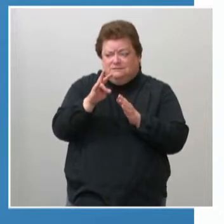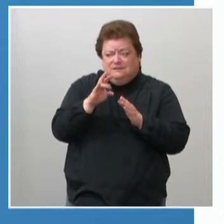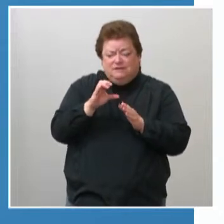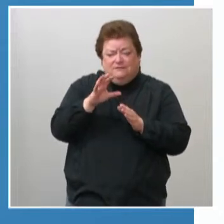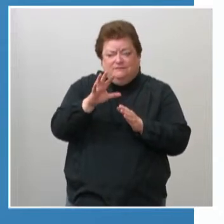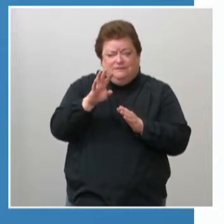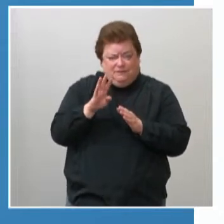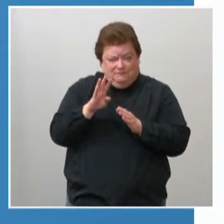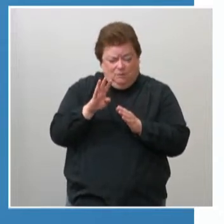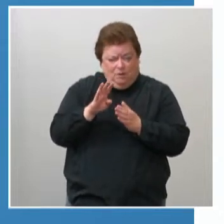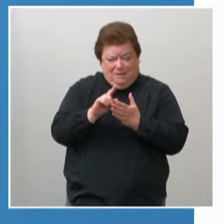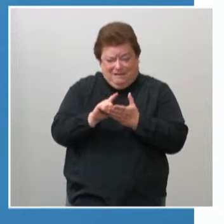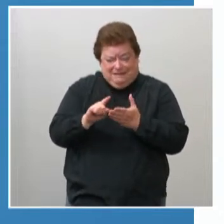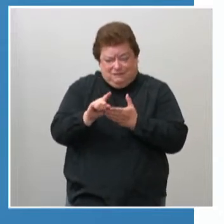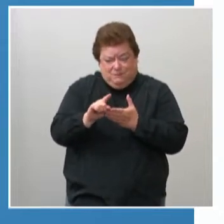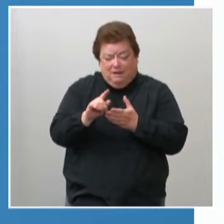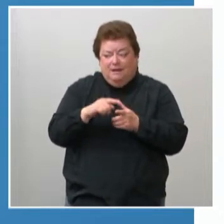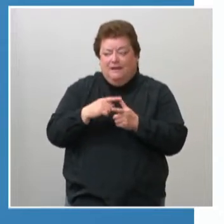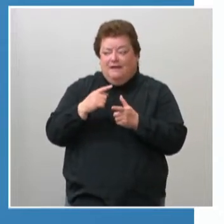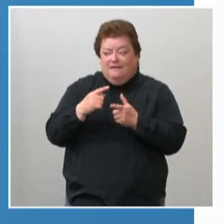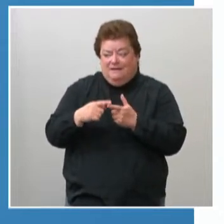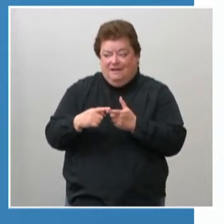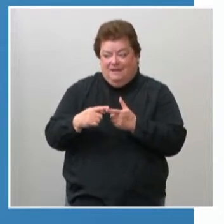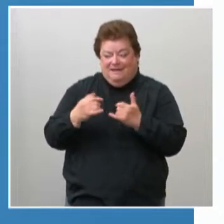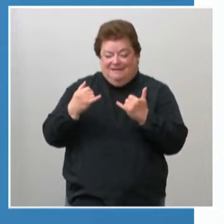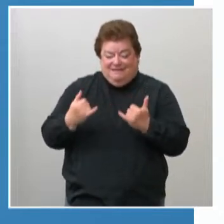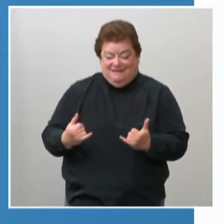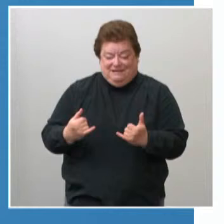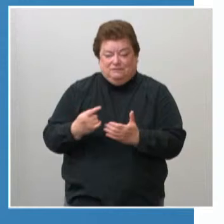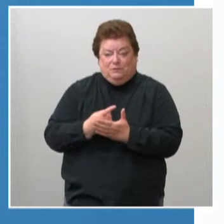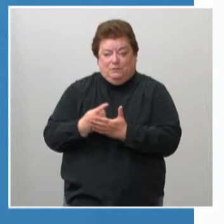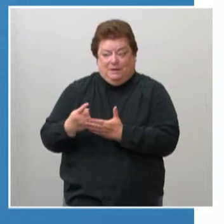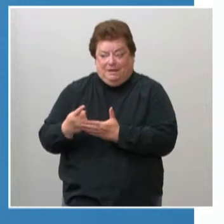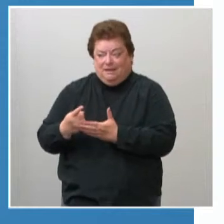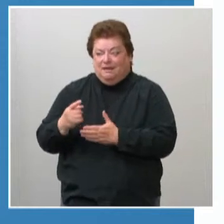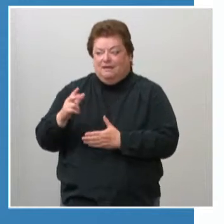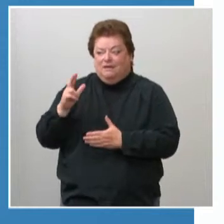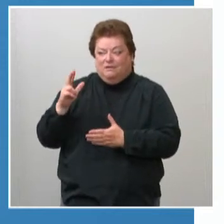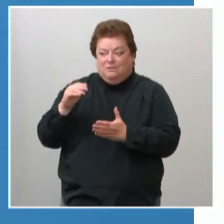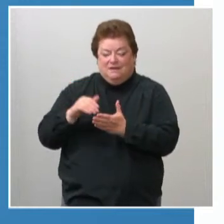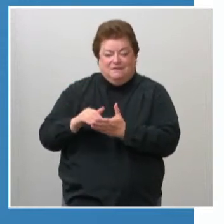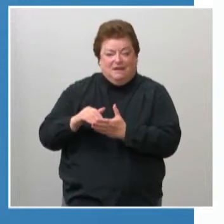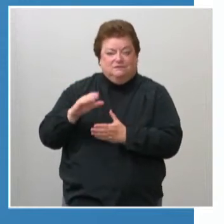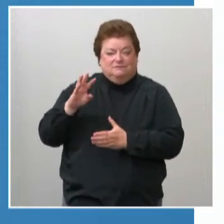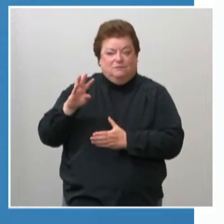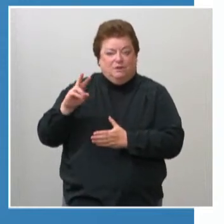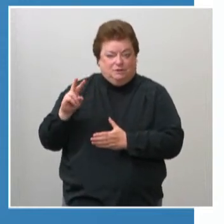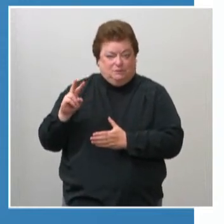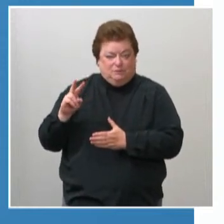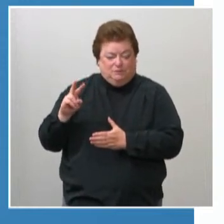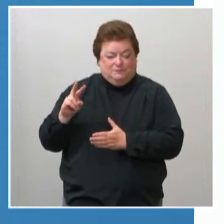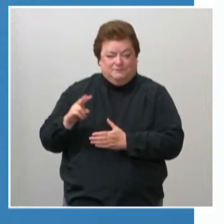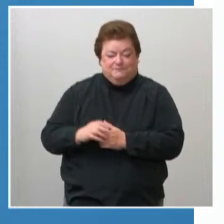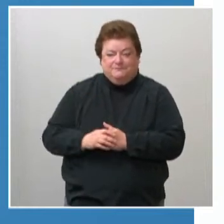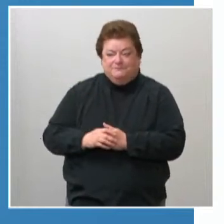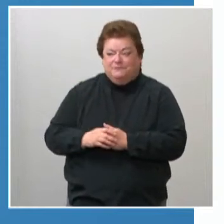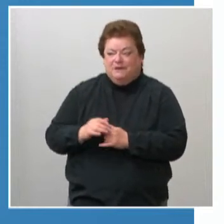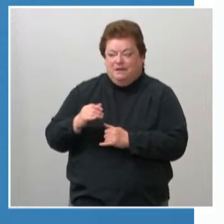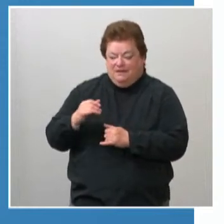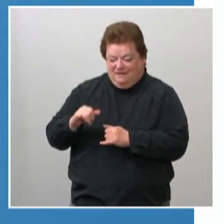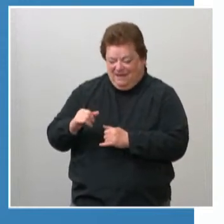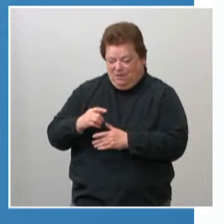4,754 the following week, and then a more pronounced drop to 3,042 this past week,